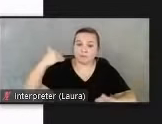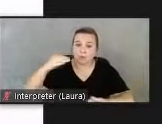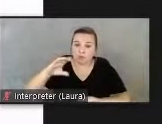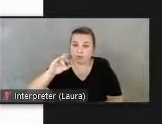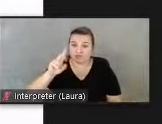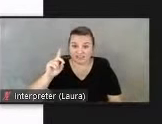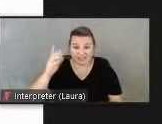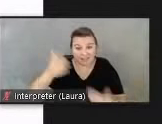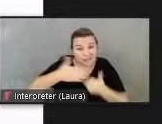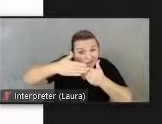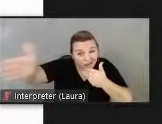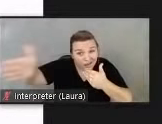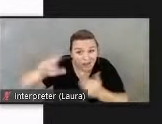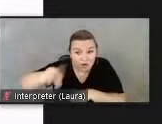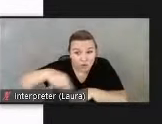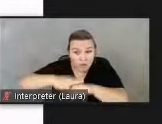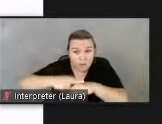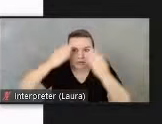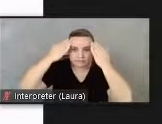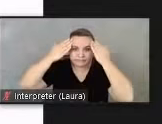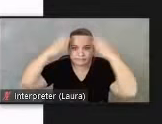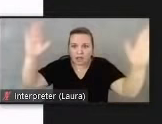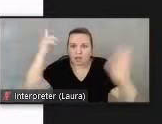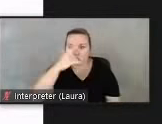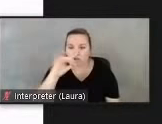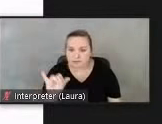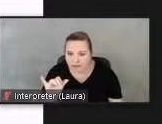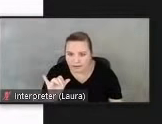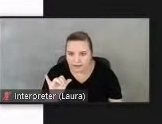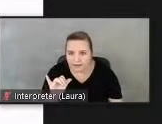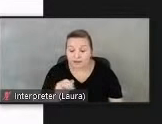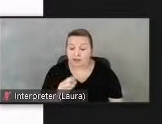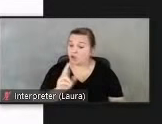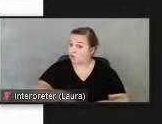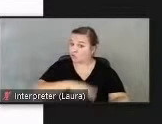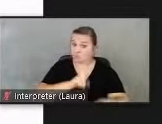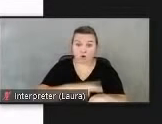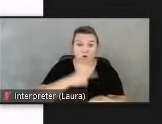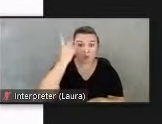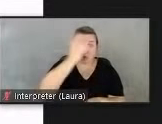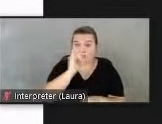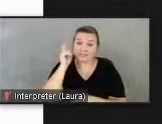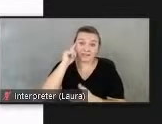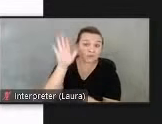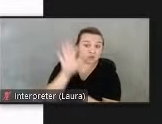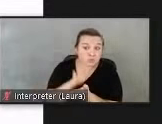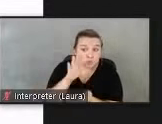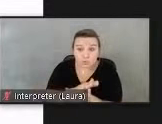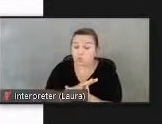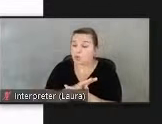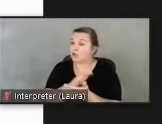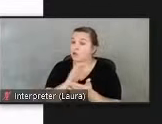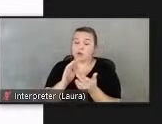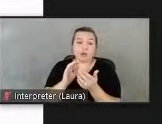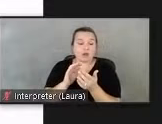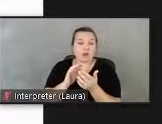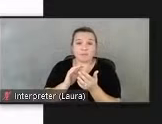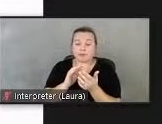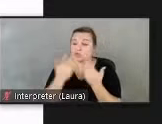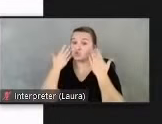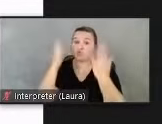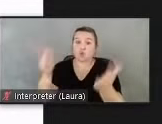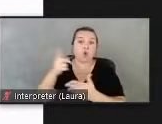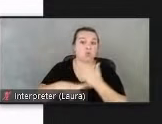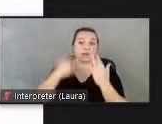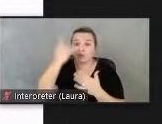going to be like in the future. And if anyone tells you they know what normal is going to be like to you in the future, they tell you what it's going to be, they're lying because they don't know.